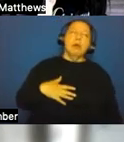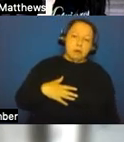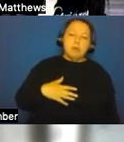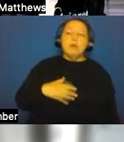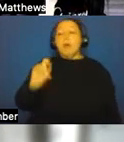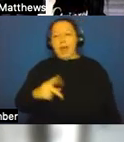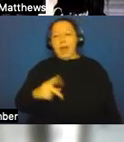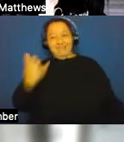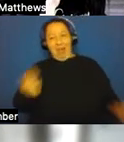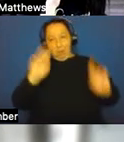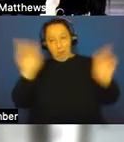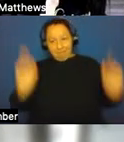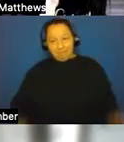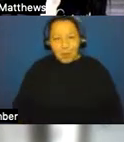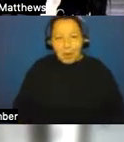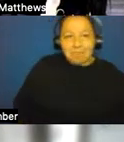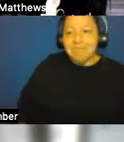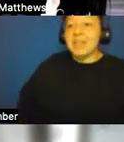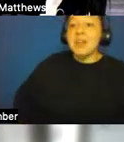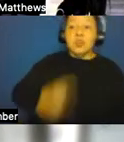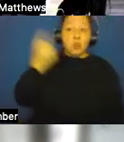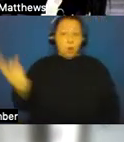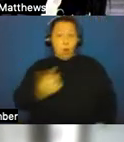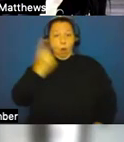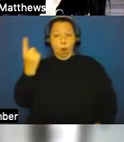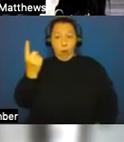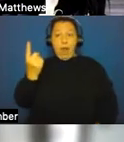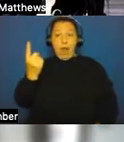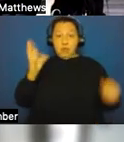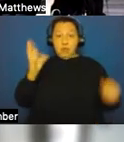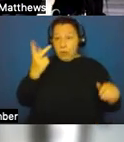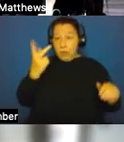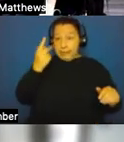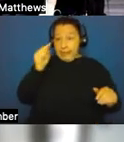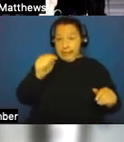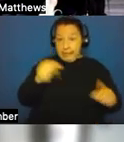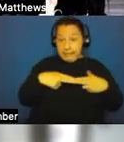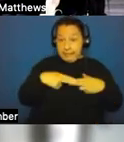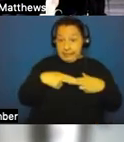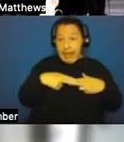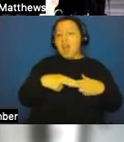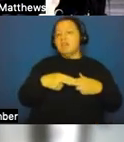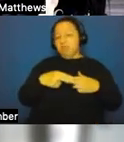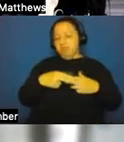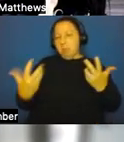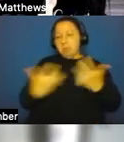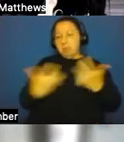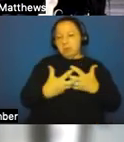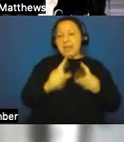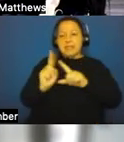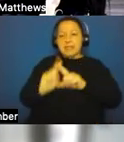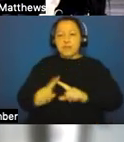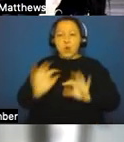And then always, so you will see this slide with different words, of course, the implications for change in every